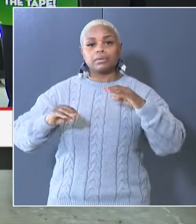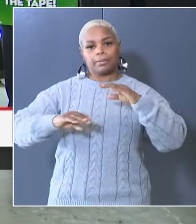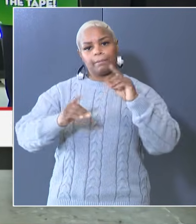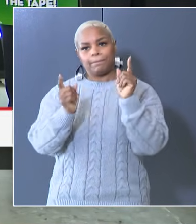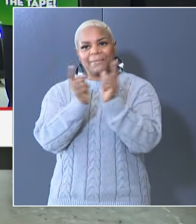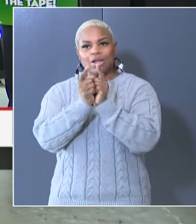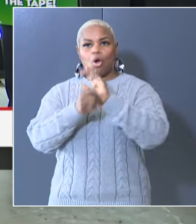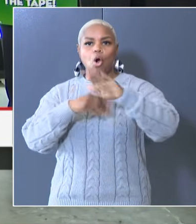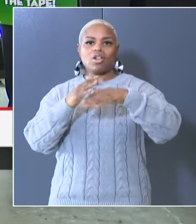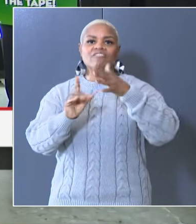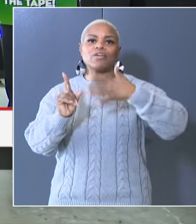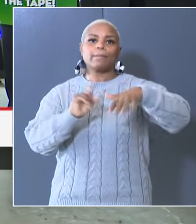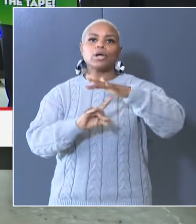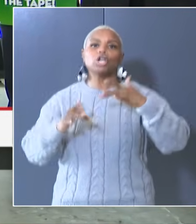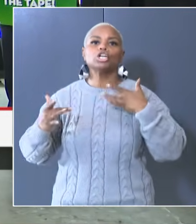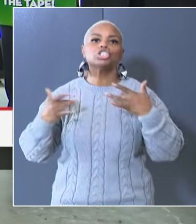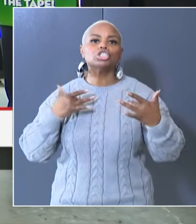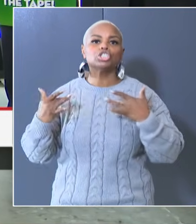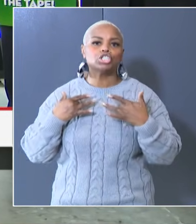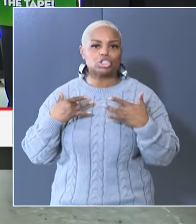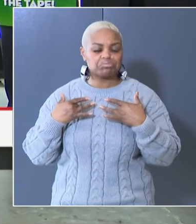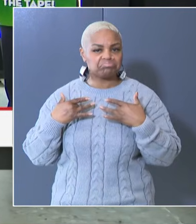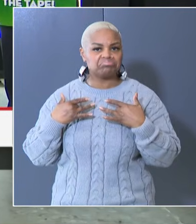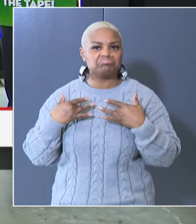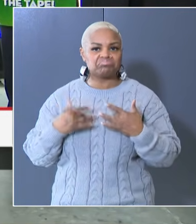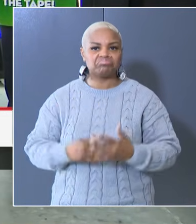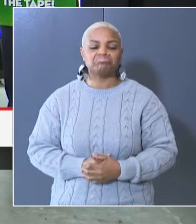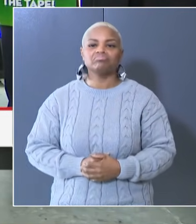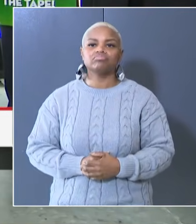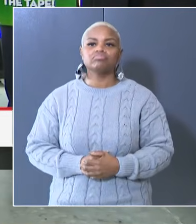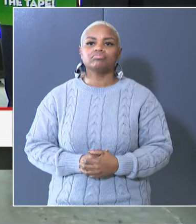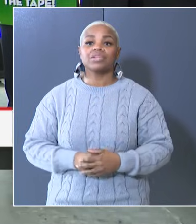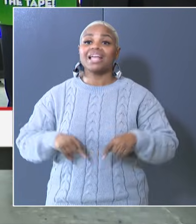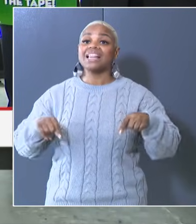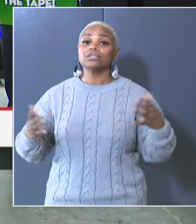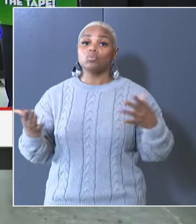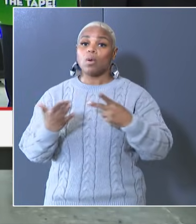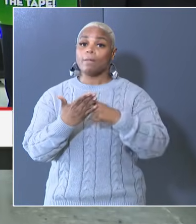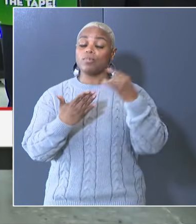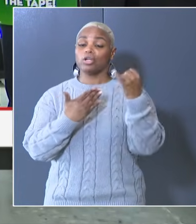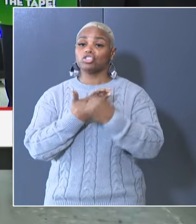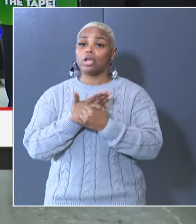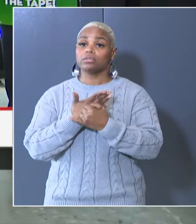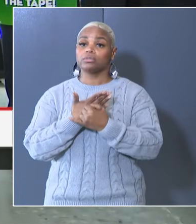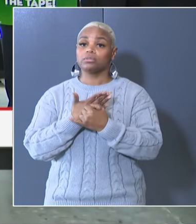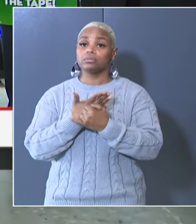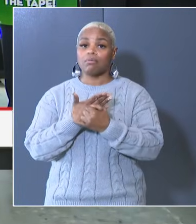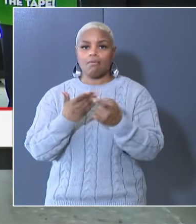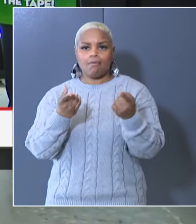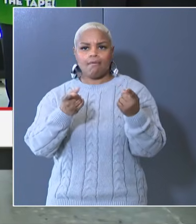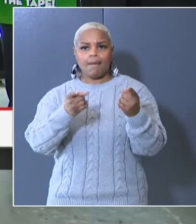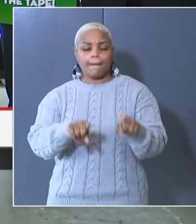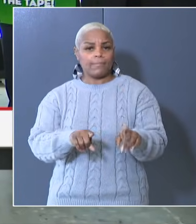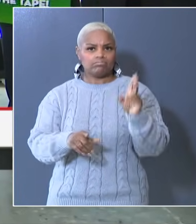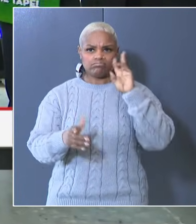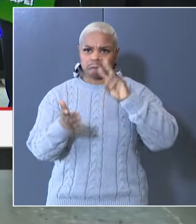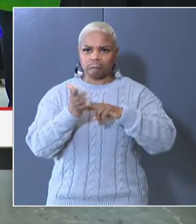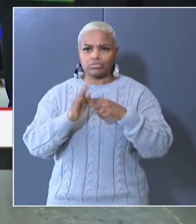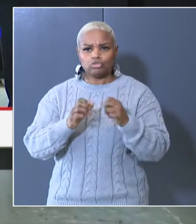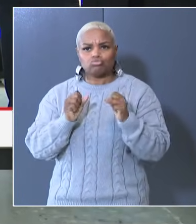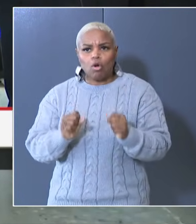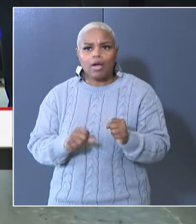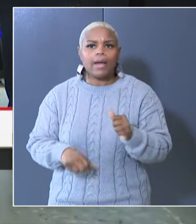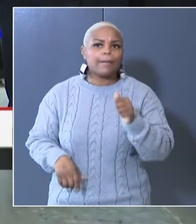House is the result of a strong public-private partnership, and I want to thank Mark James at Urban Green. Give Mark a big round